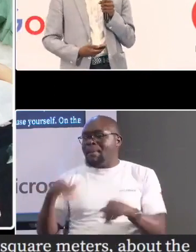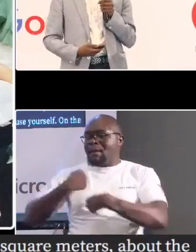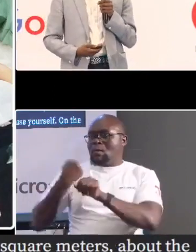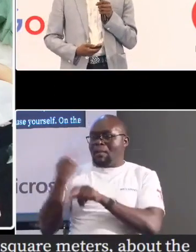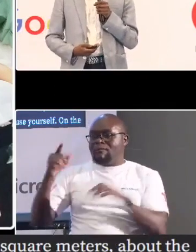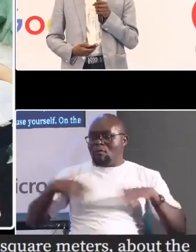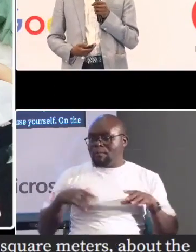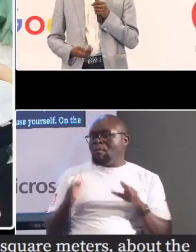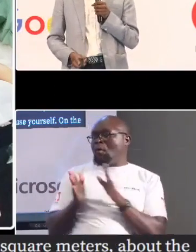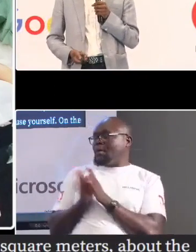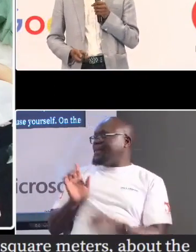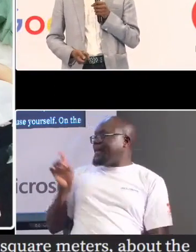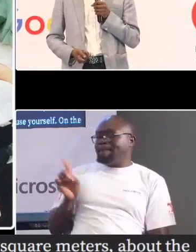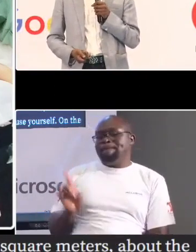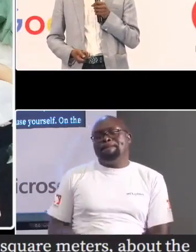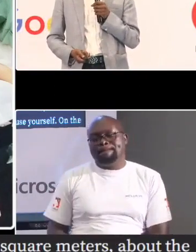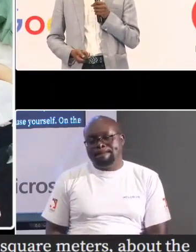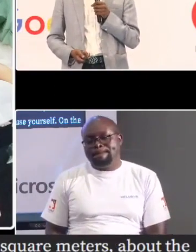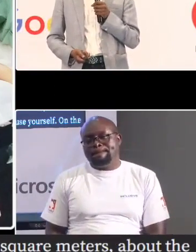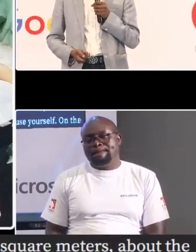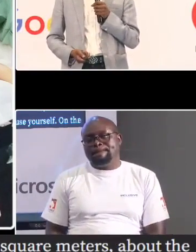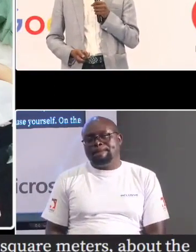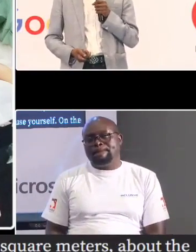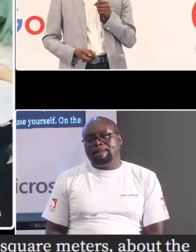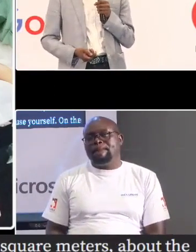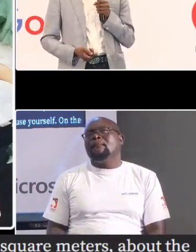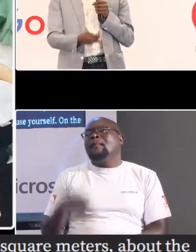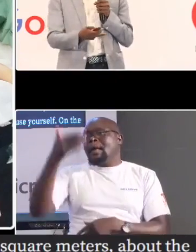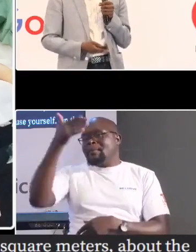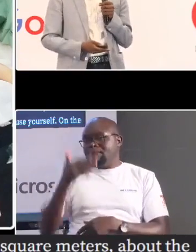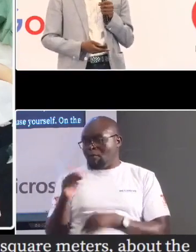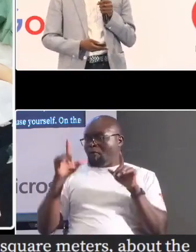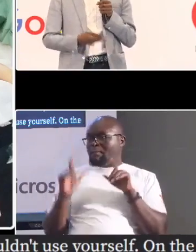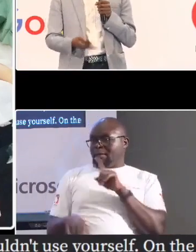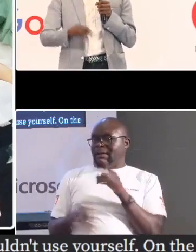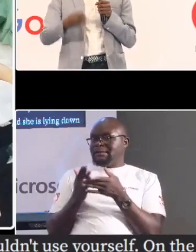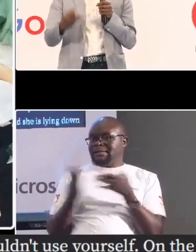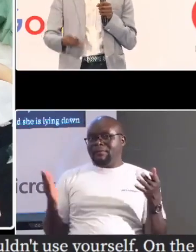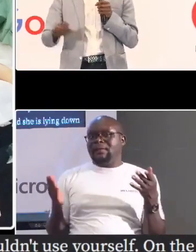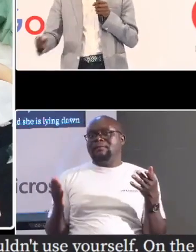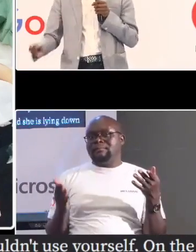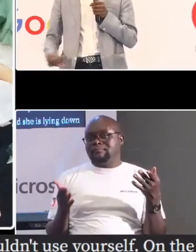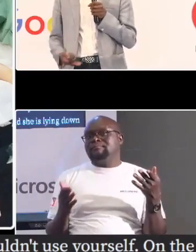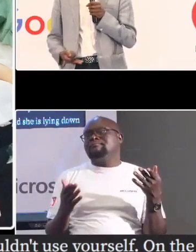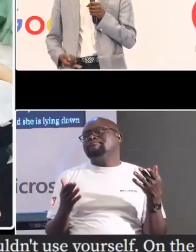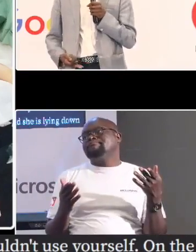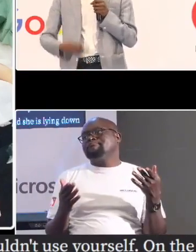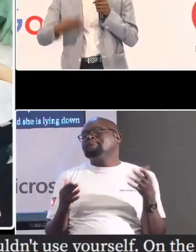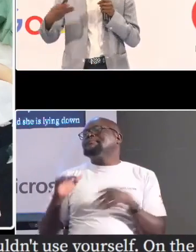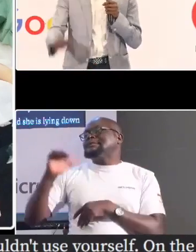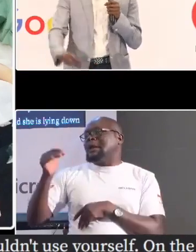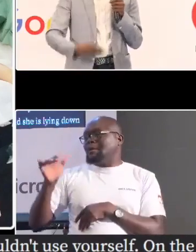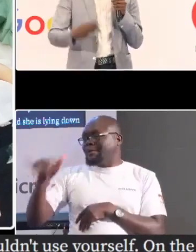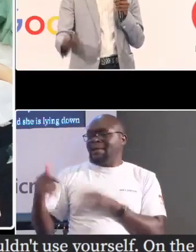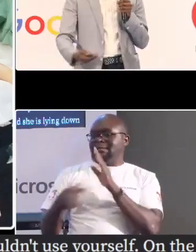for people in care homes. And in the front of the picture is something called Aging in a Vertical City. That